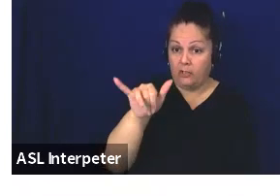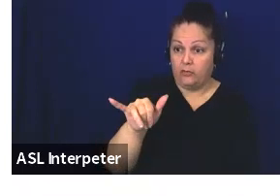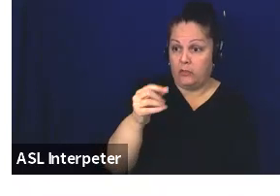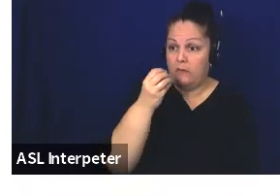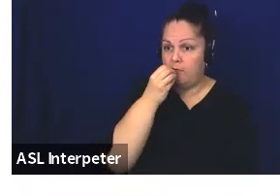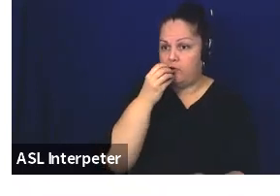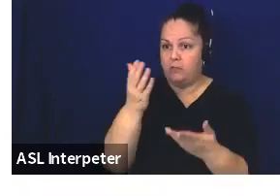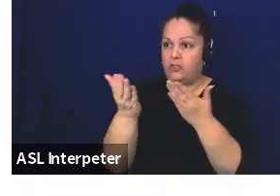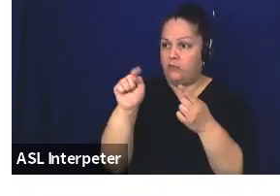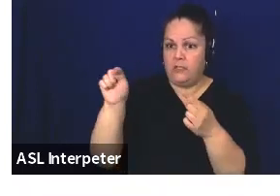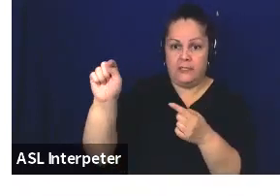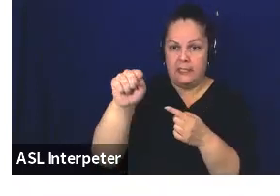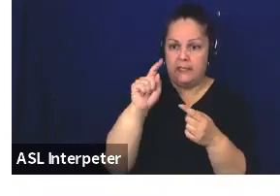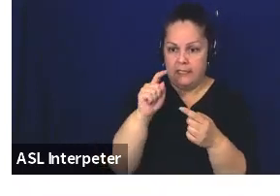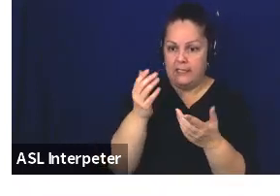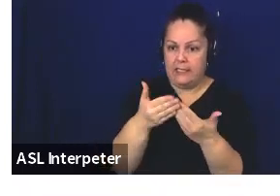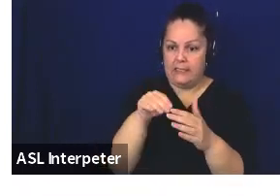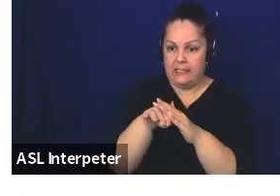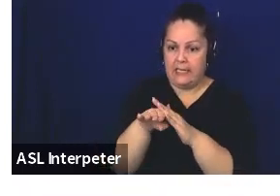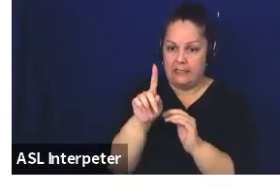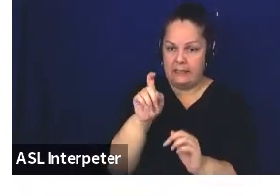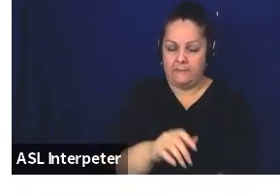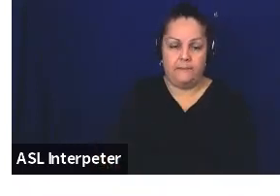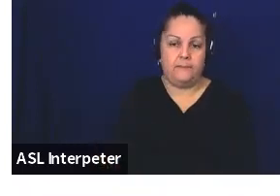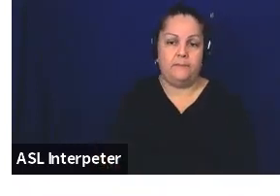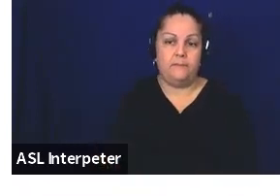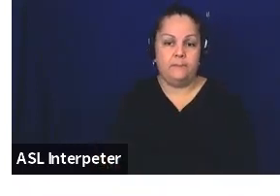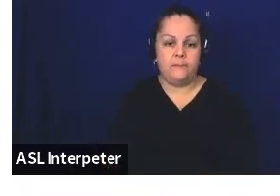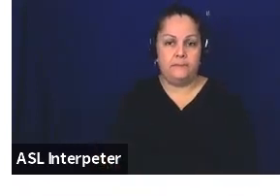nutrition services that they can easily access?